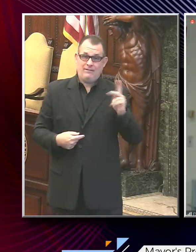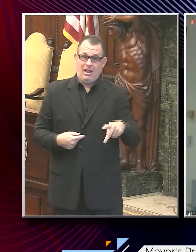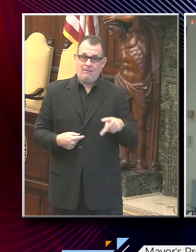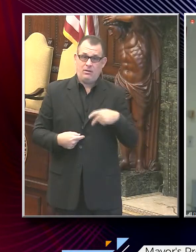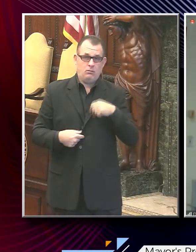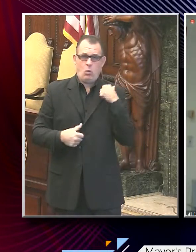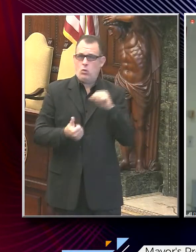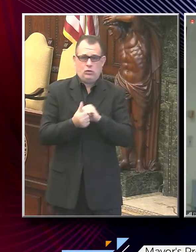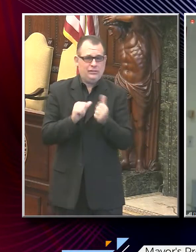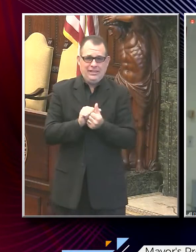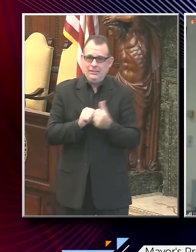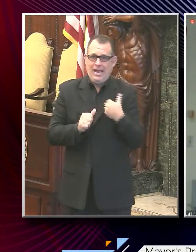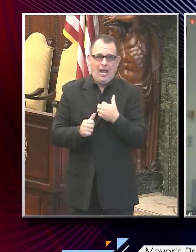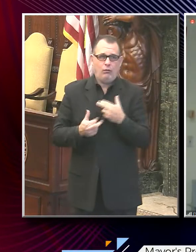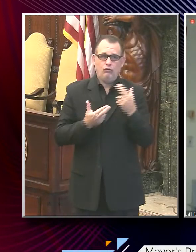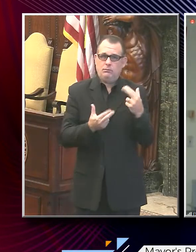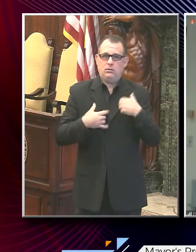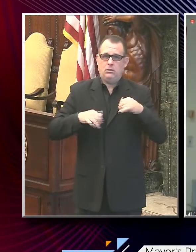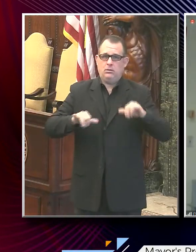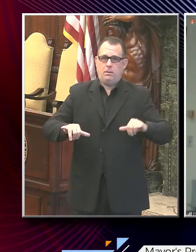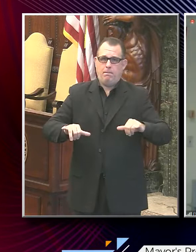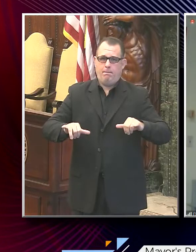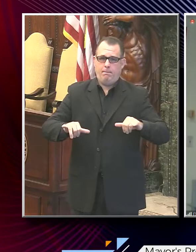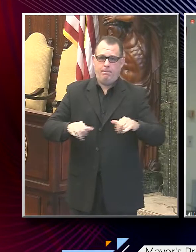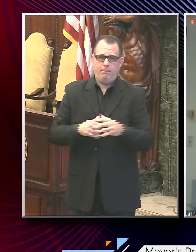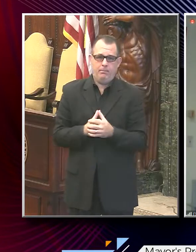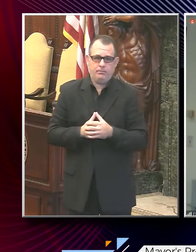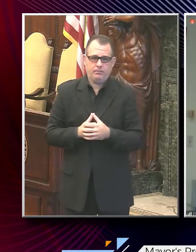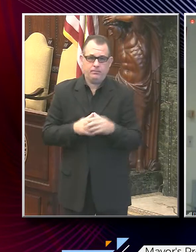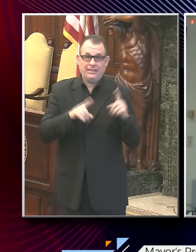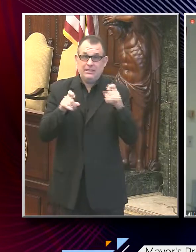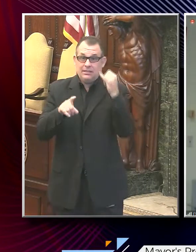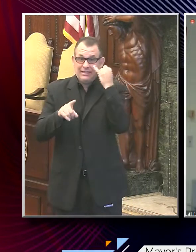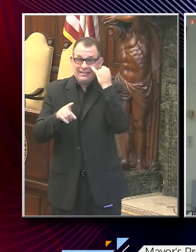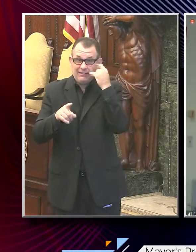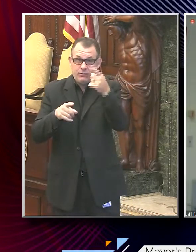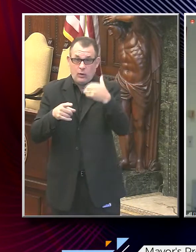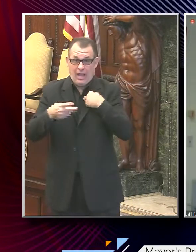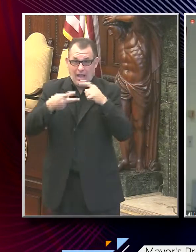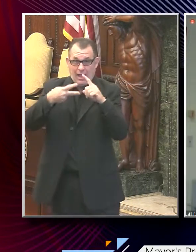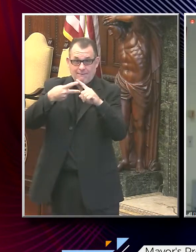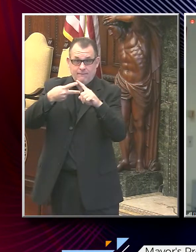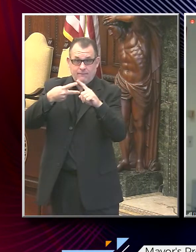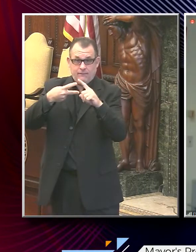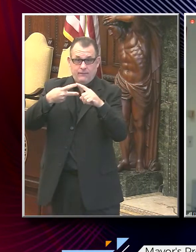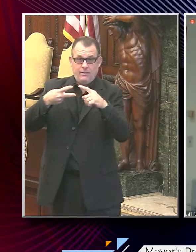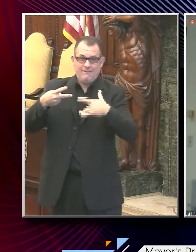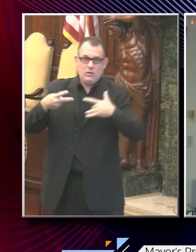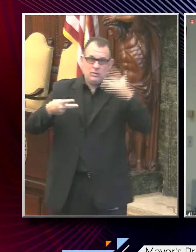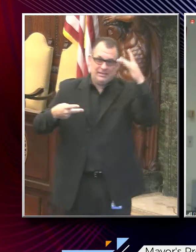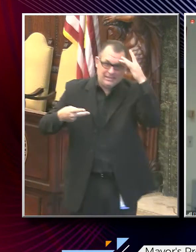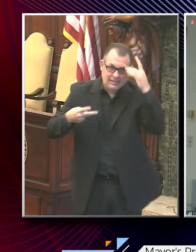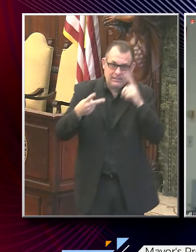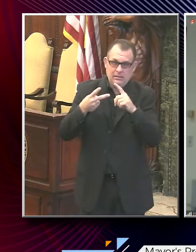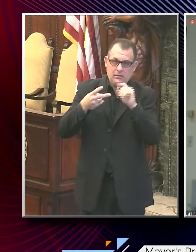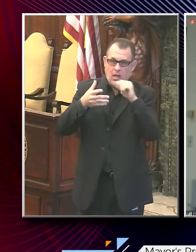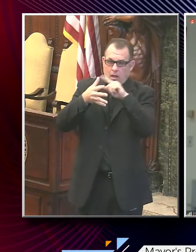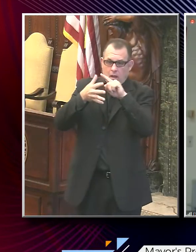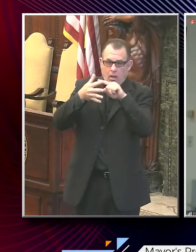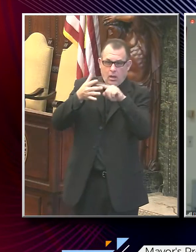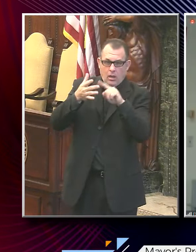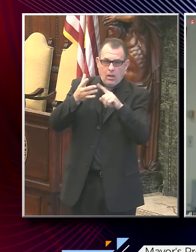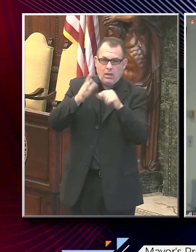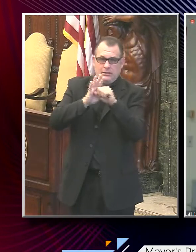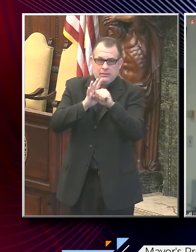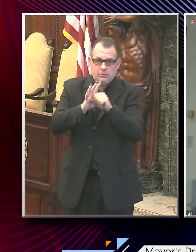changing our recommendations, which are anyone should be tested if, number one, they have symptoms of COVID, which would be like a new